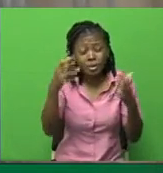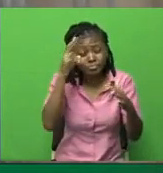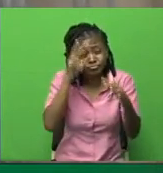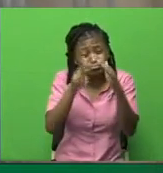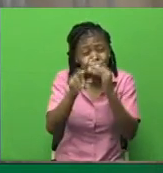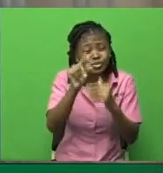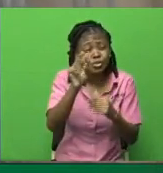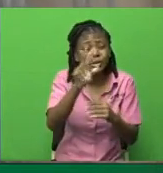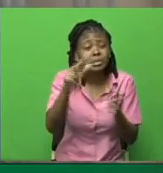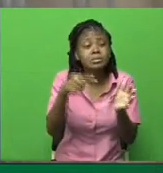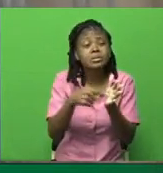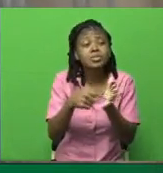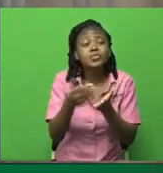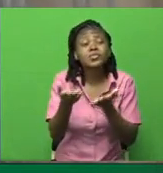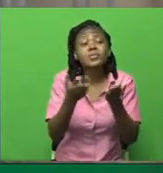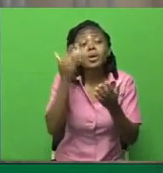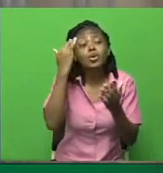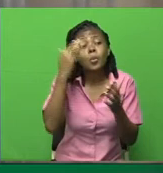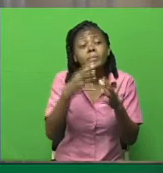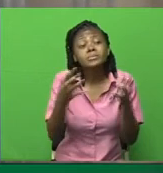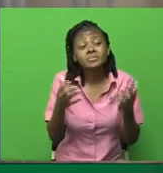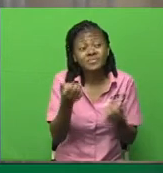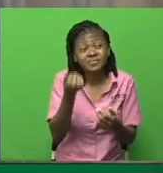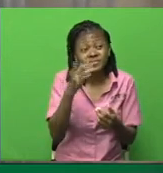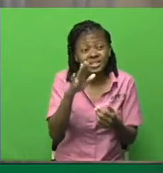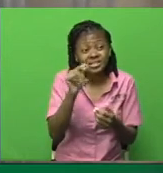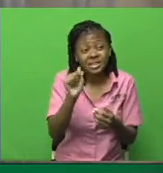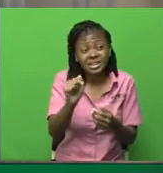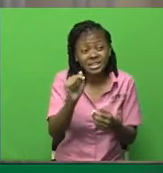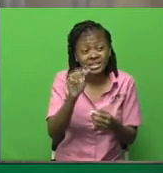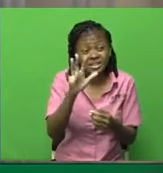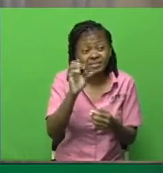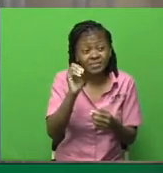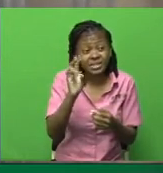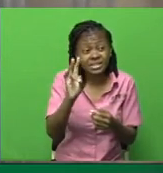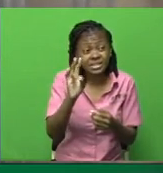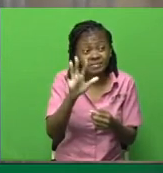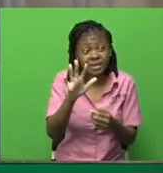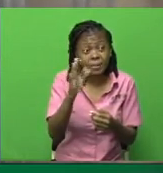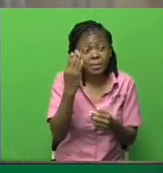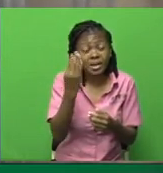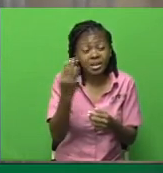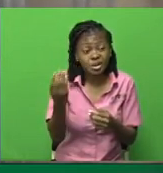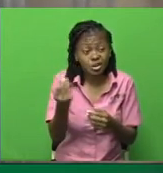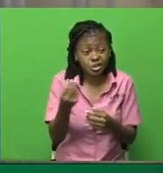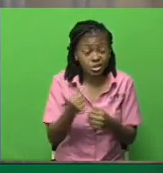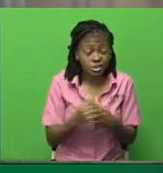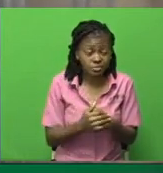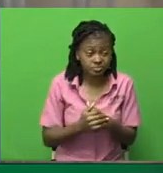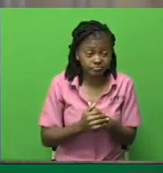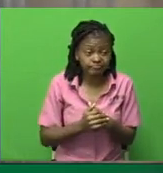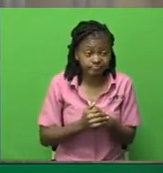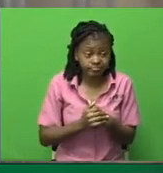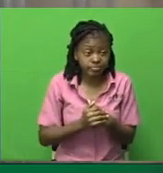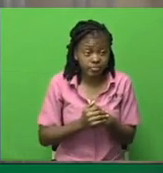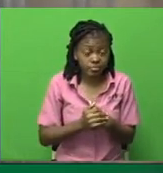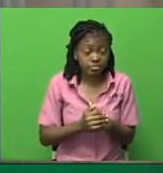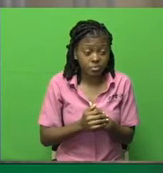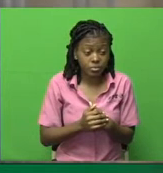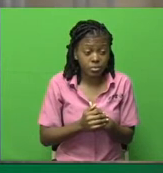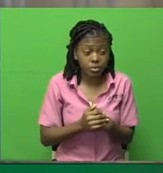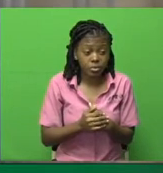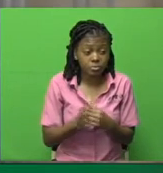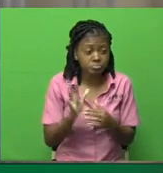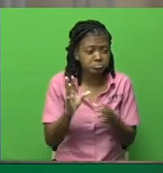debt servicing 15.075 billion dollars so where is it downward